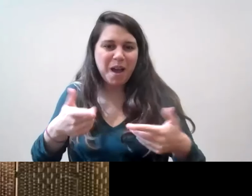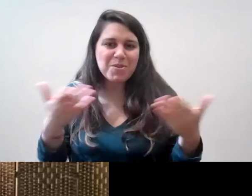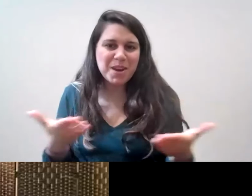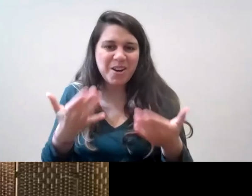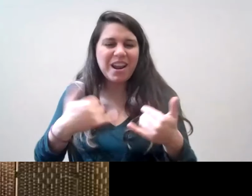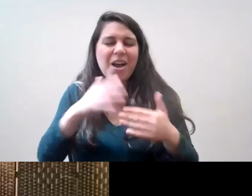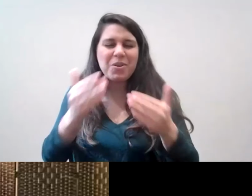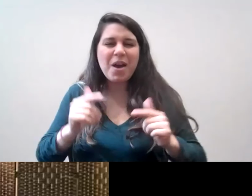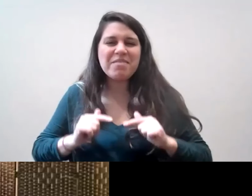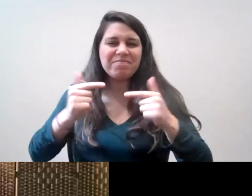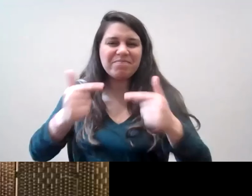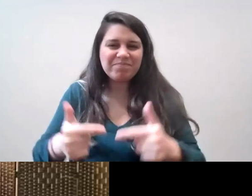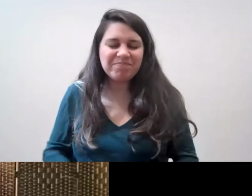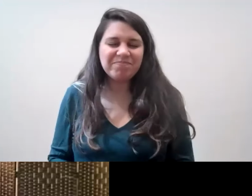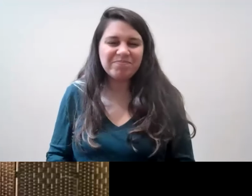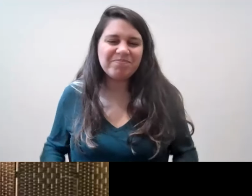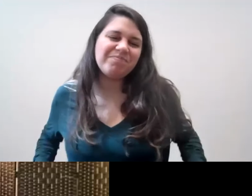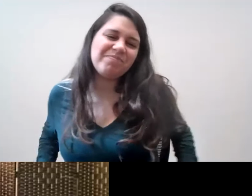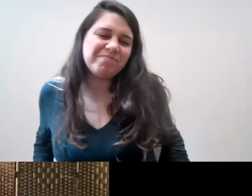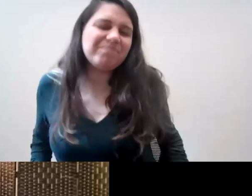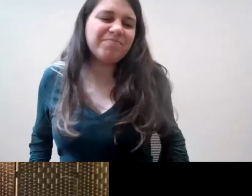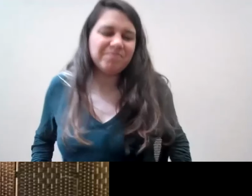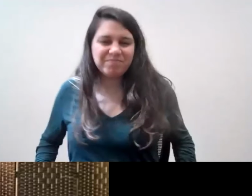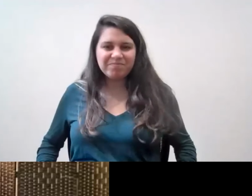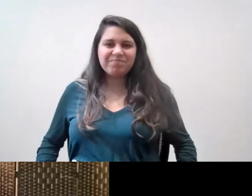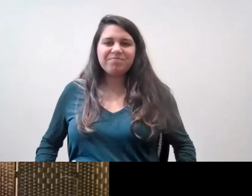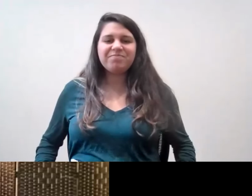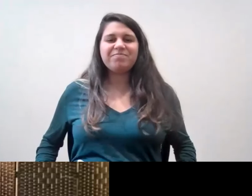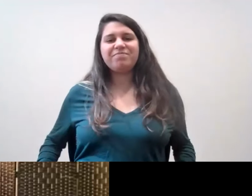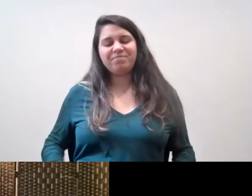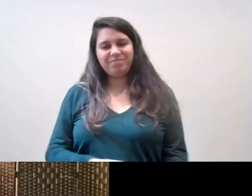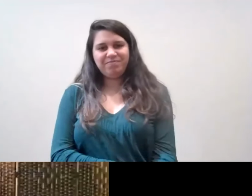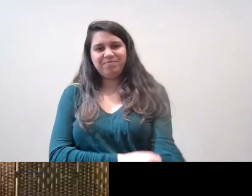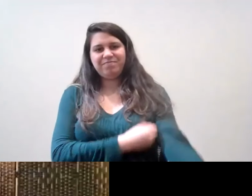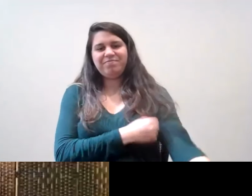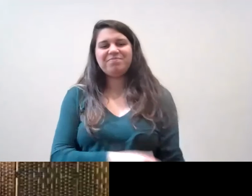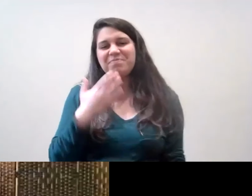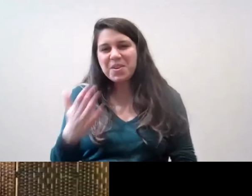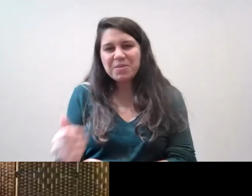hand over the podium to you if you want to go ahead and share your screen. Thanks.